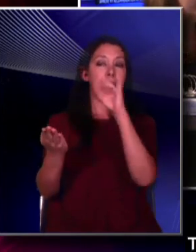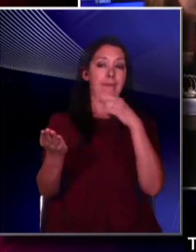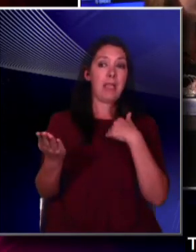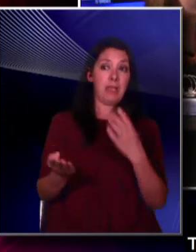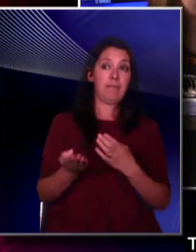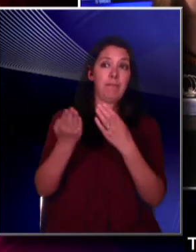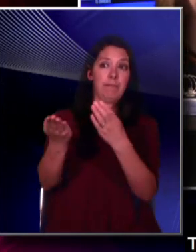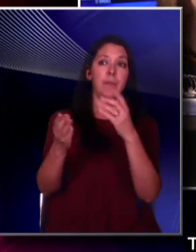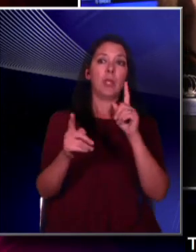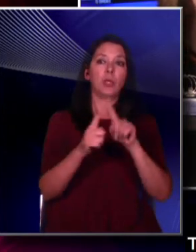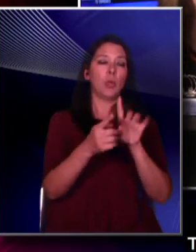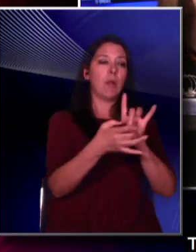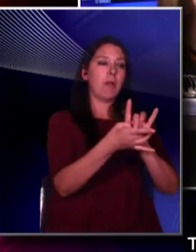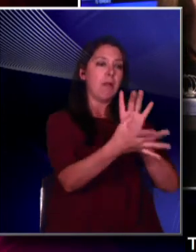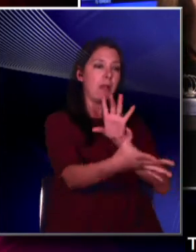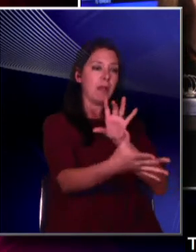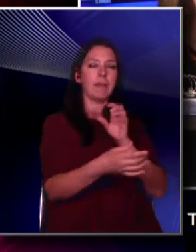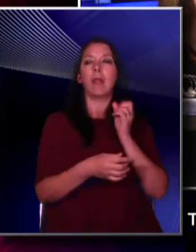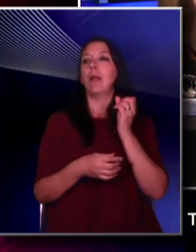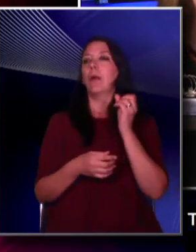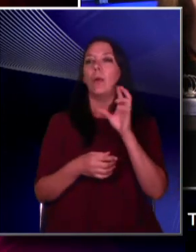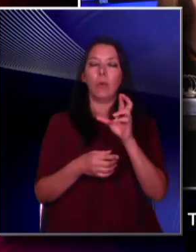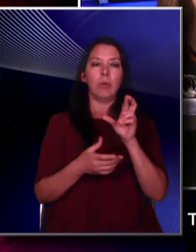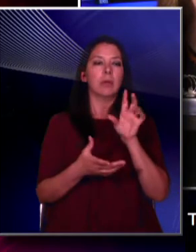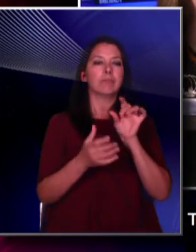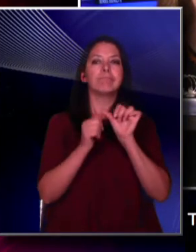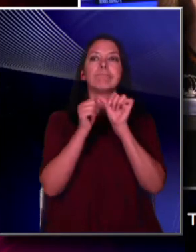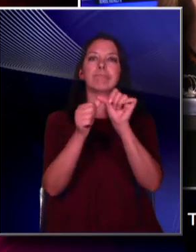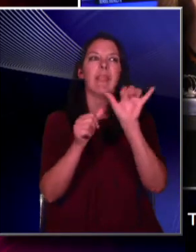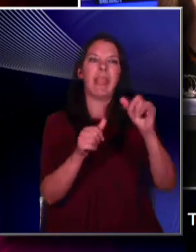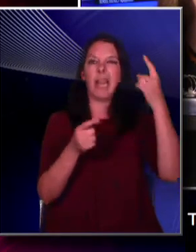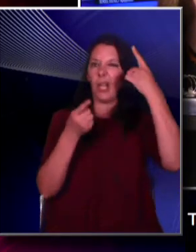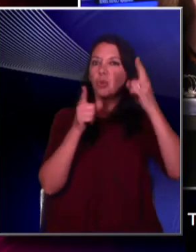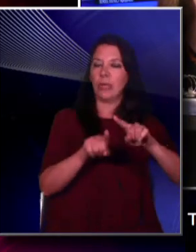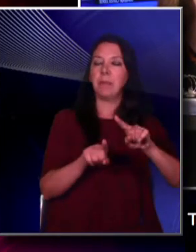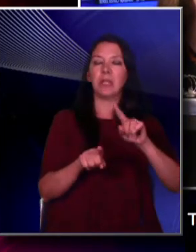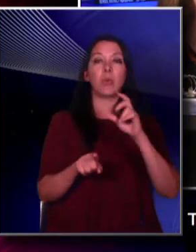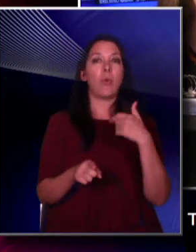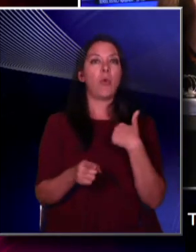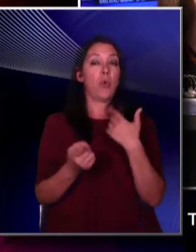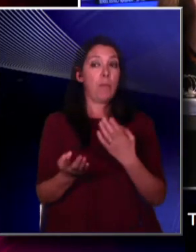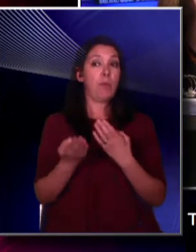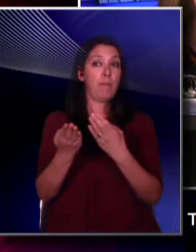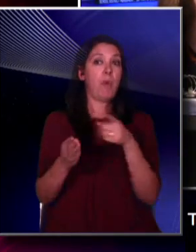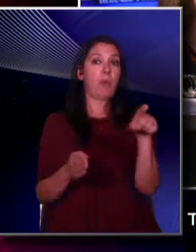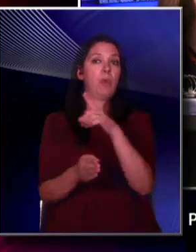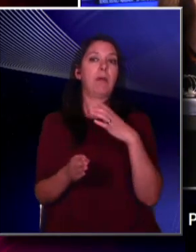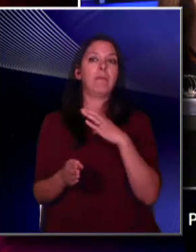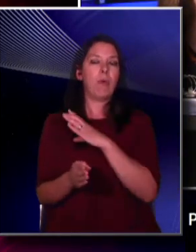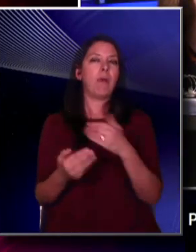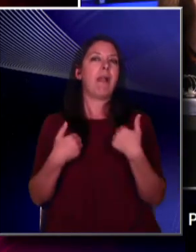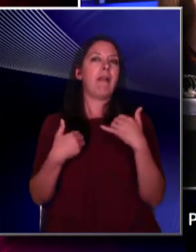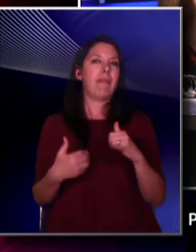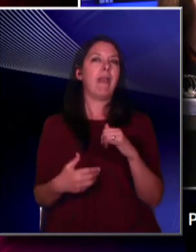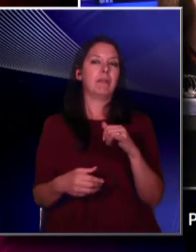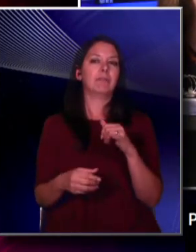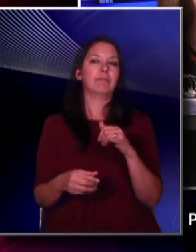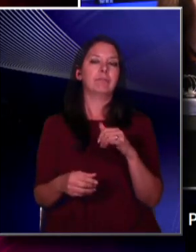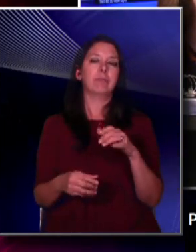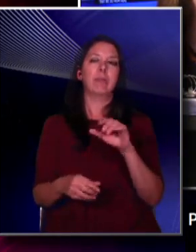the school district agreement. So that's what I'm proposing that we do from here on